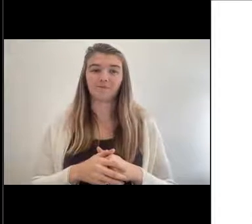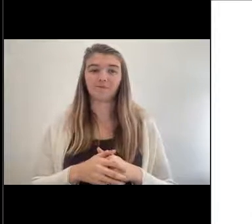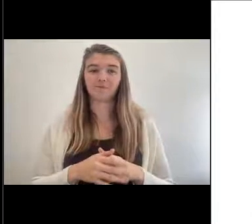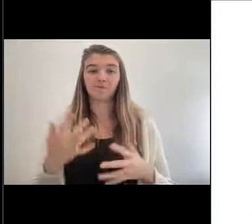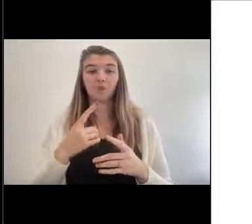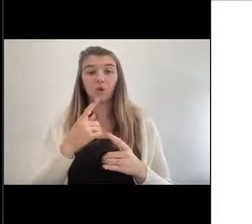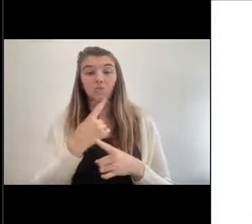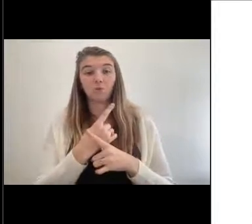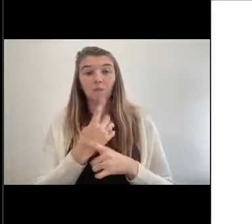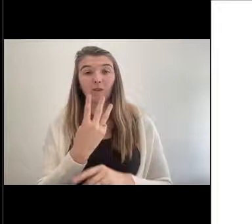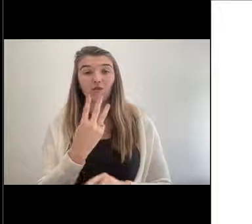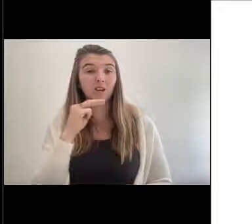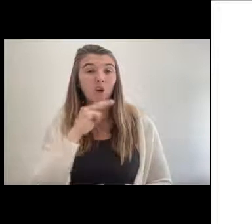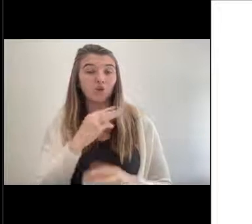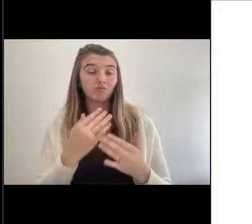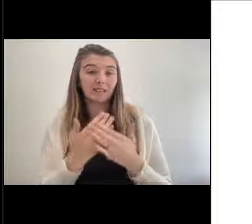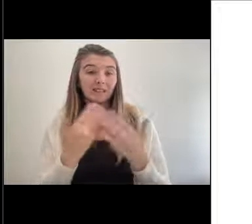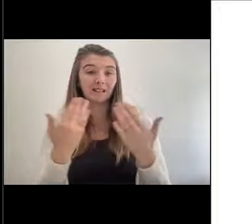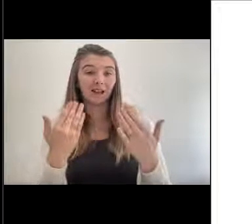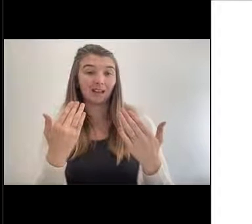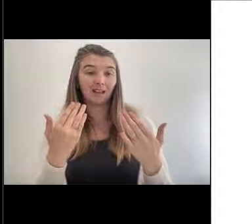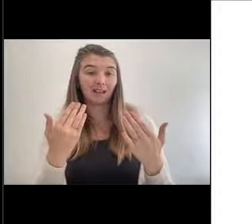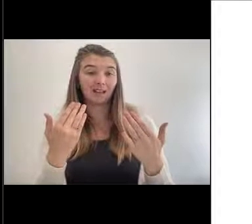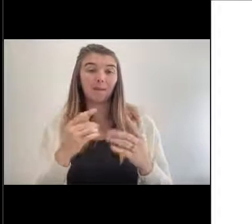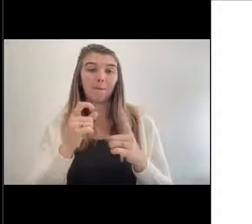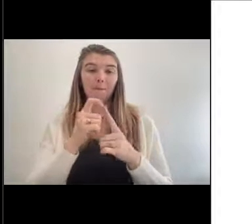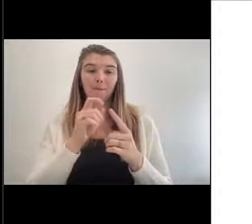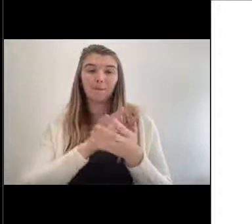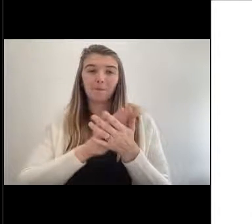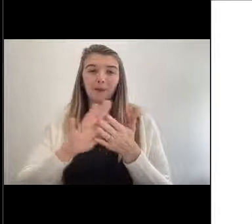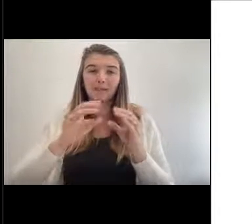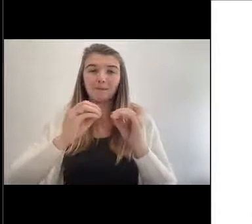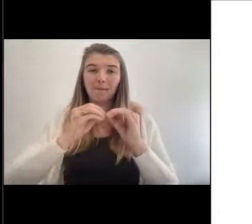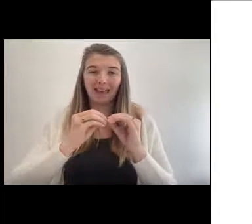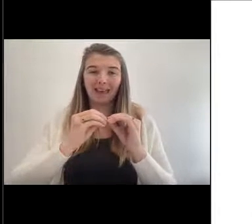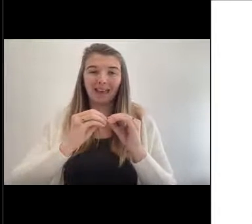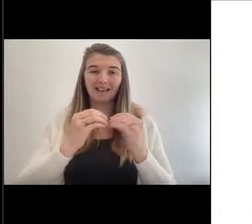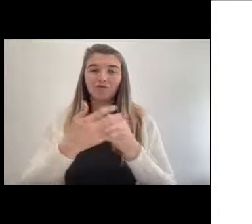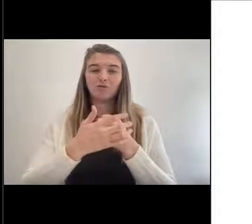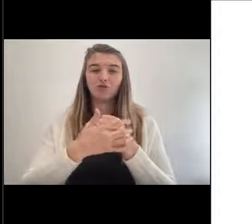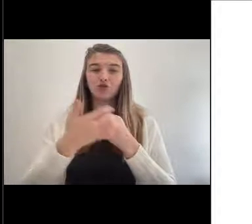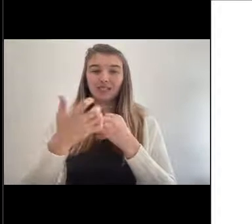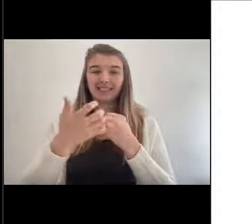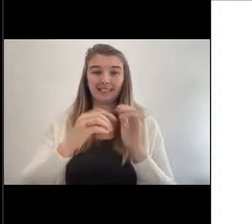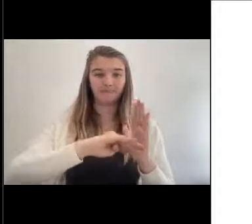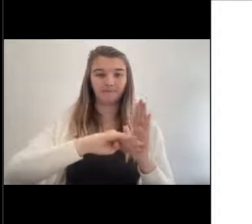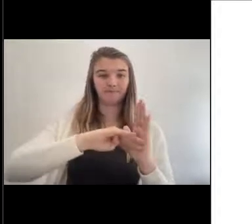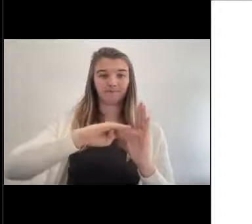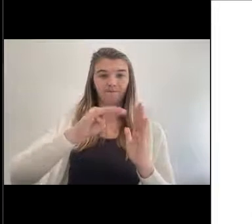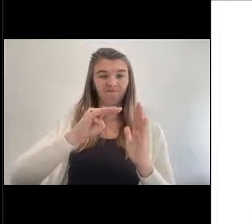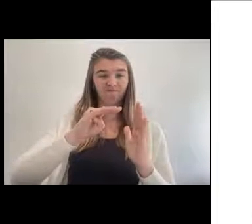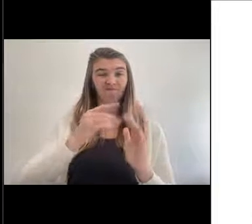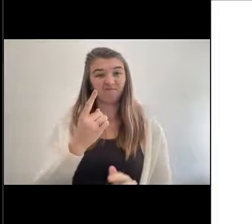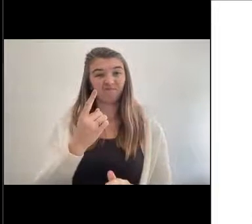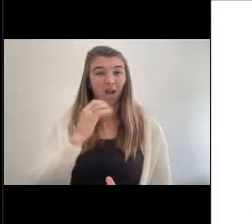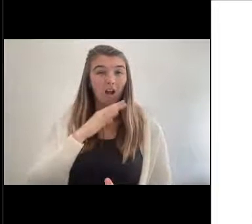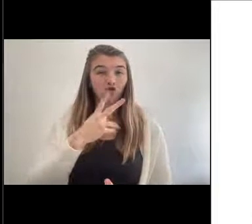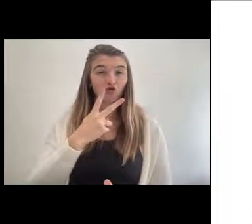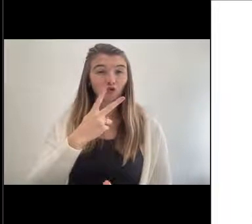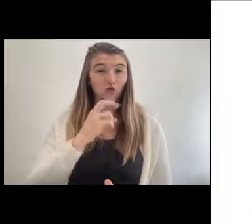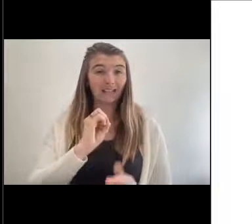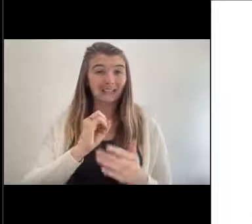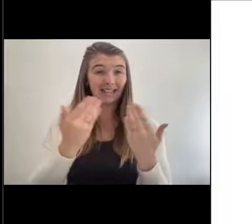and polyhydroxybutyrate, represented in green here, completely degrades within 120 days.